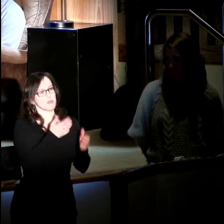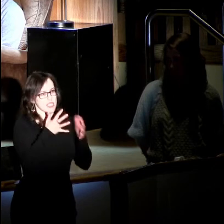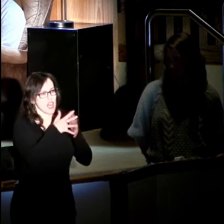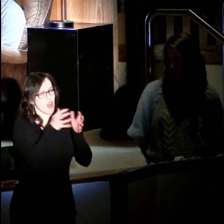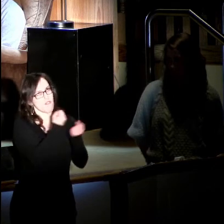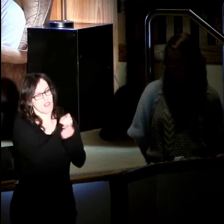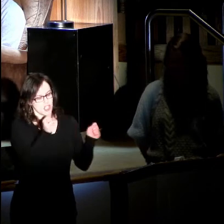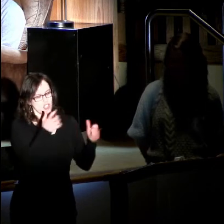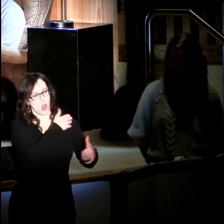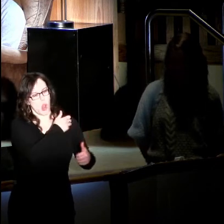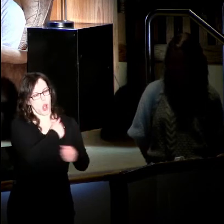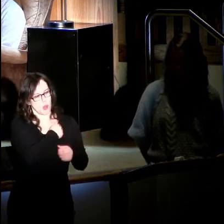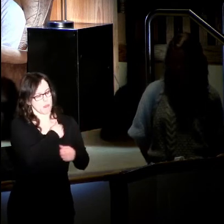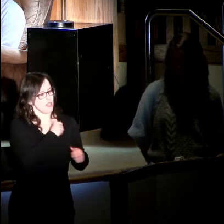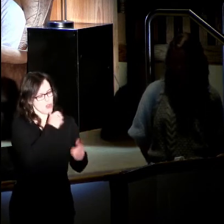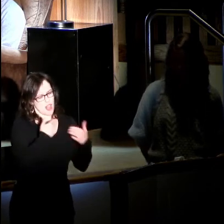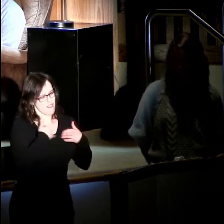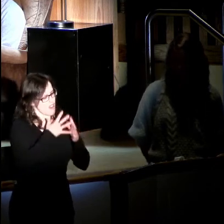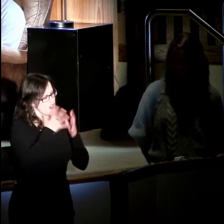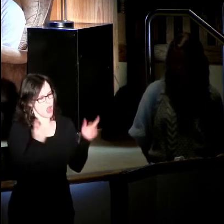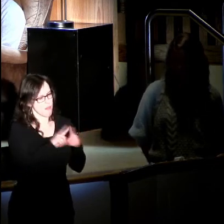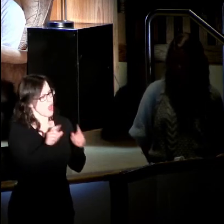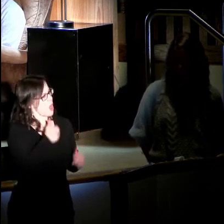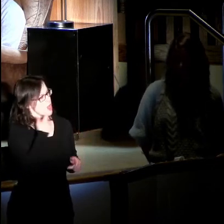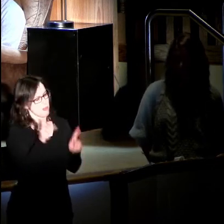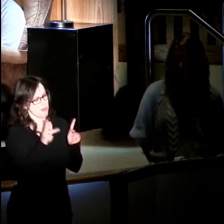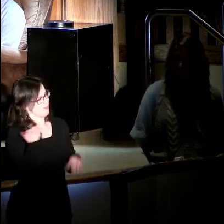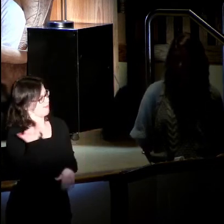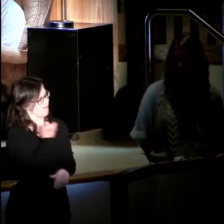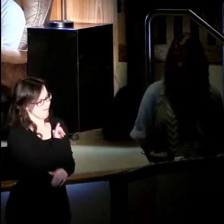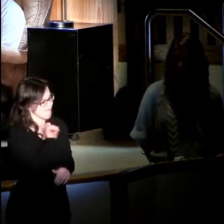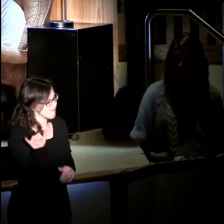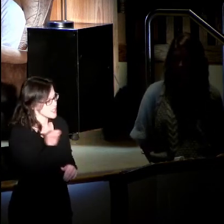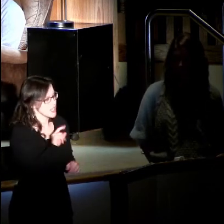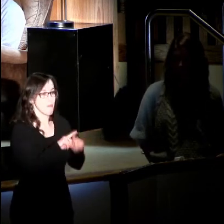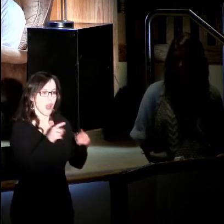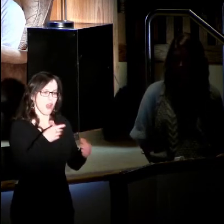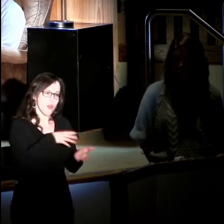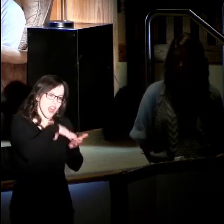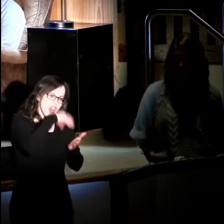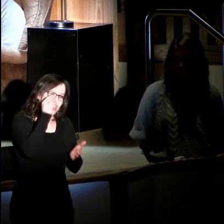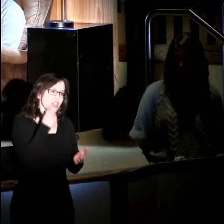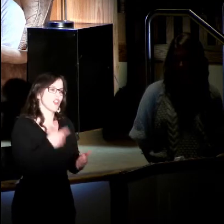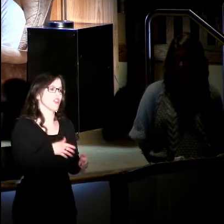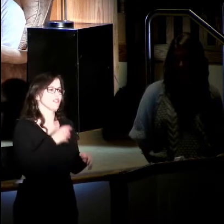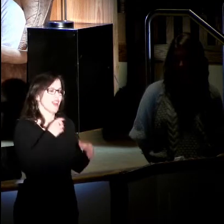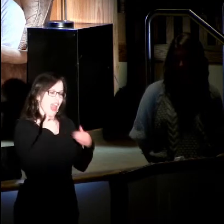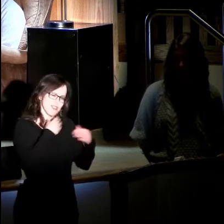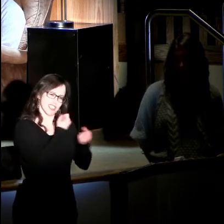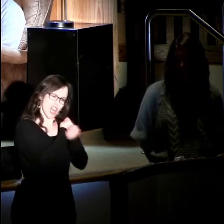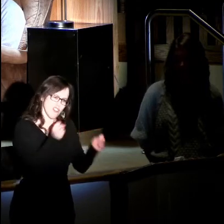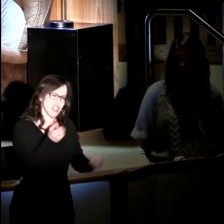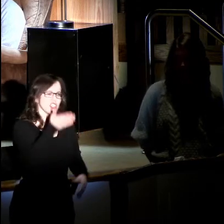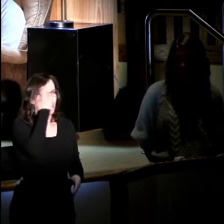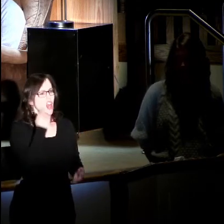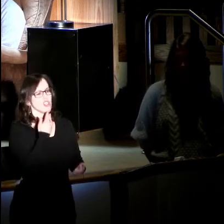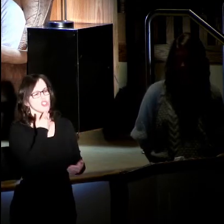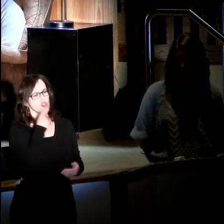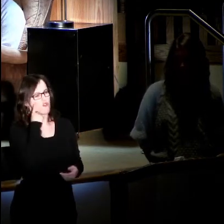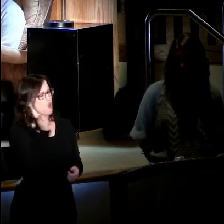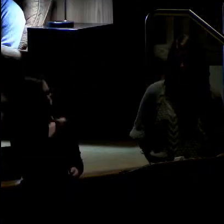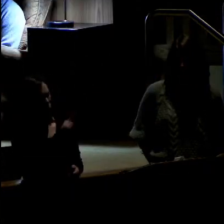anybody else we knew. But we did have the Lord. And you know what we found out? The Lord is very good to every one of his children.